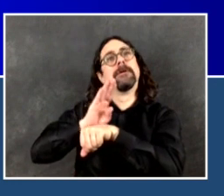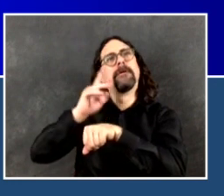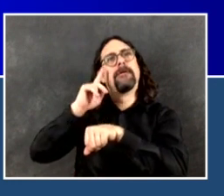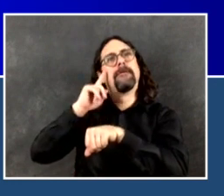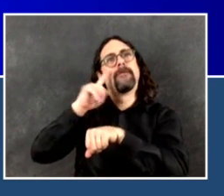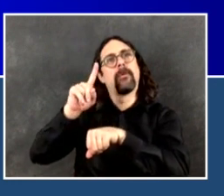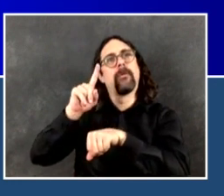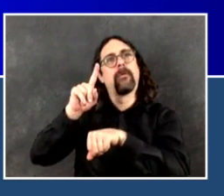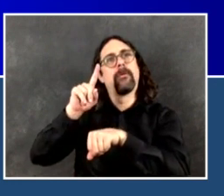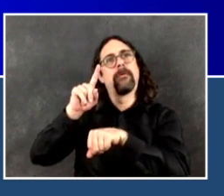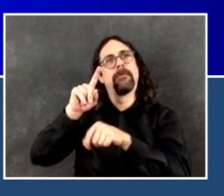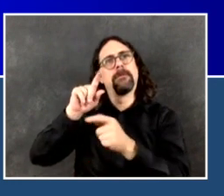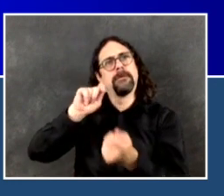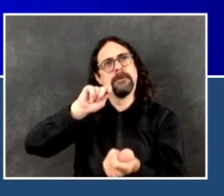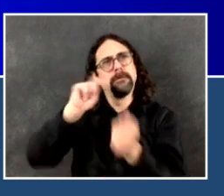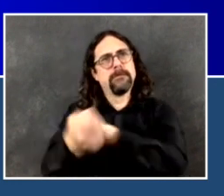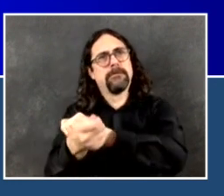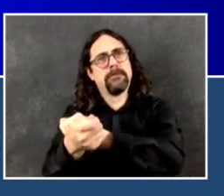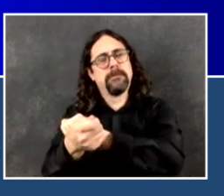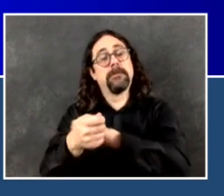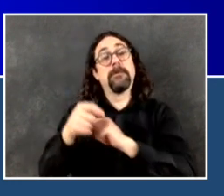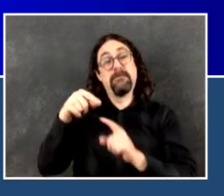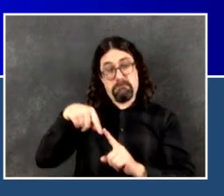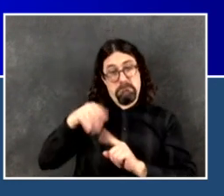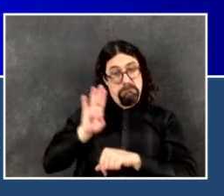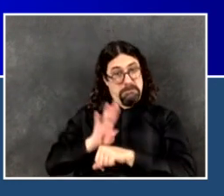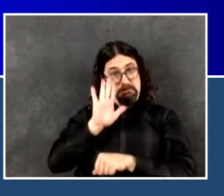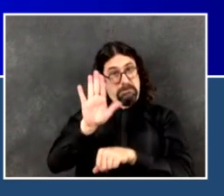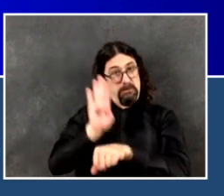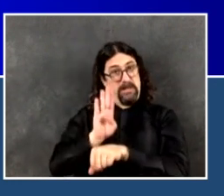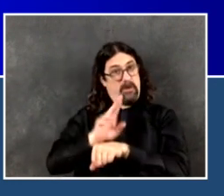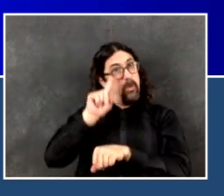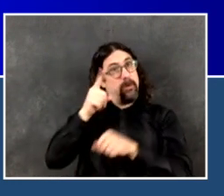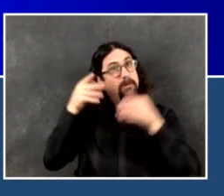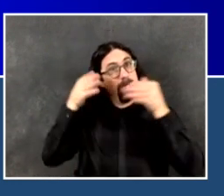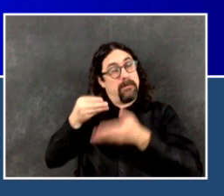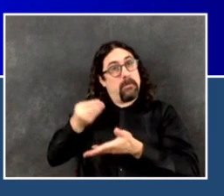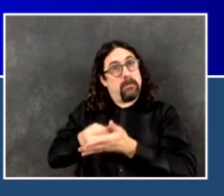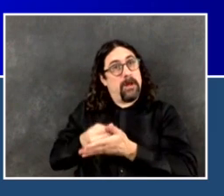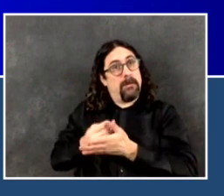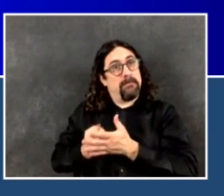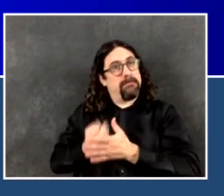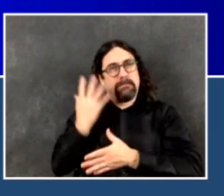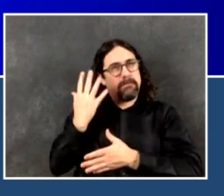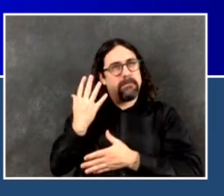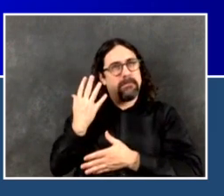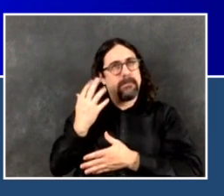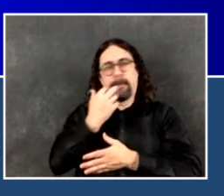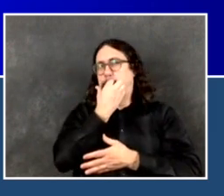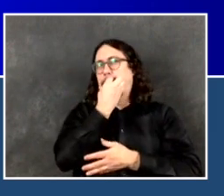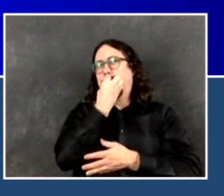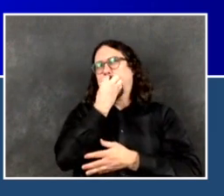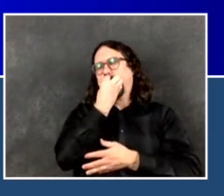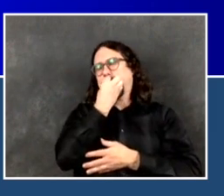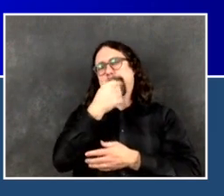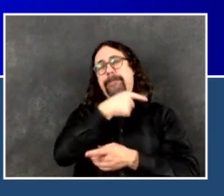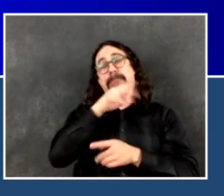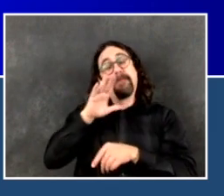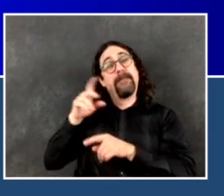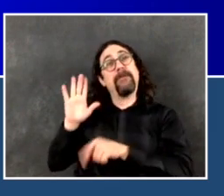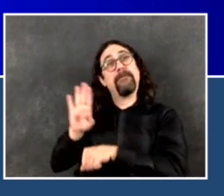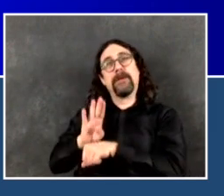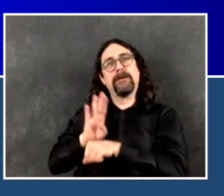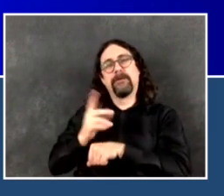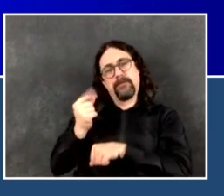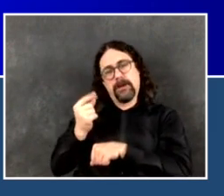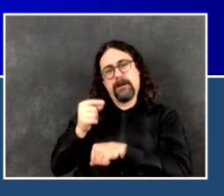into industries that previously they didn't have an opportunity to participate in. She's worked tirelessly to fight hunger in